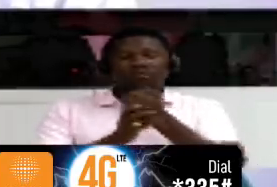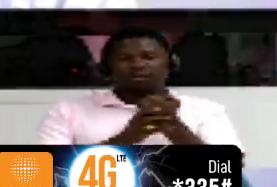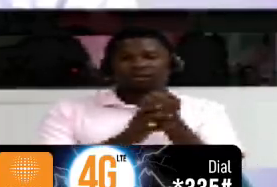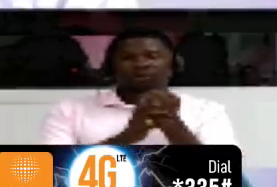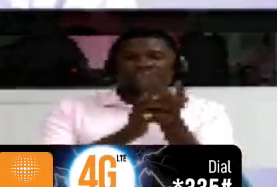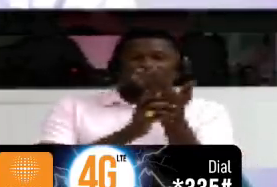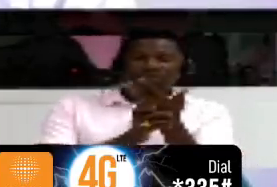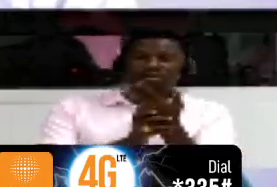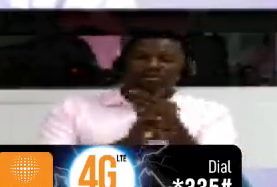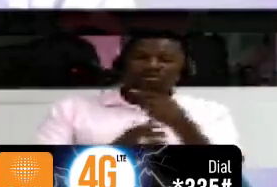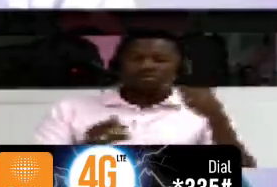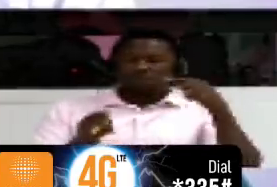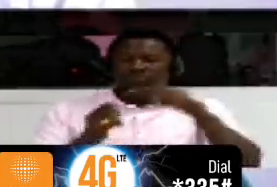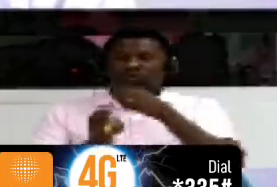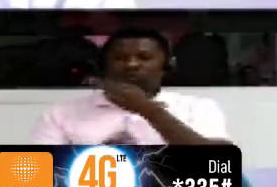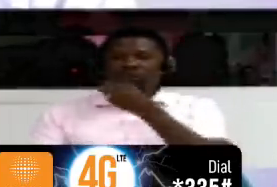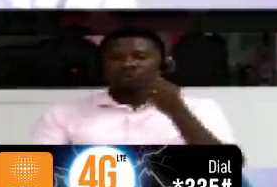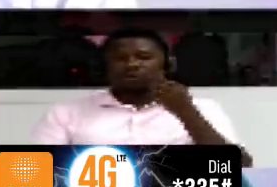was Kebasar at the time.